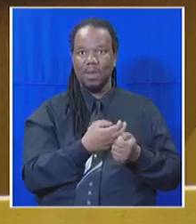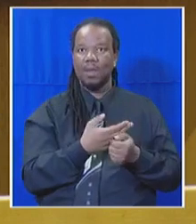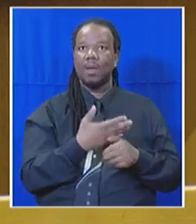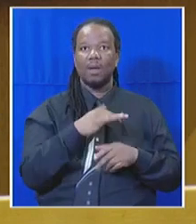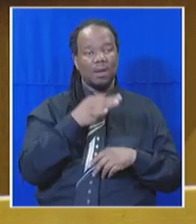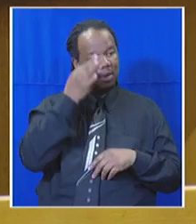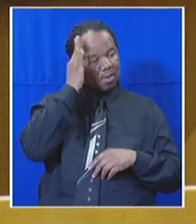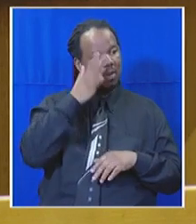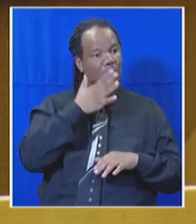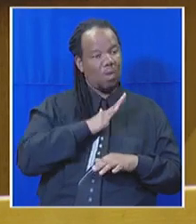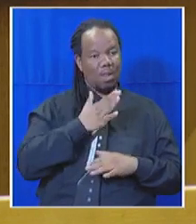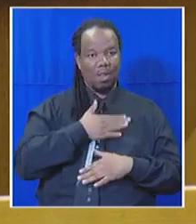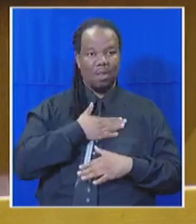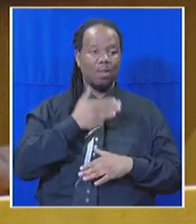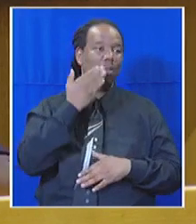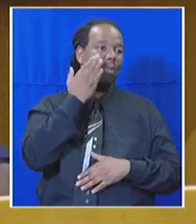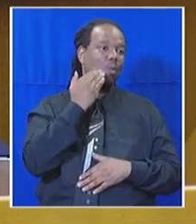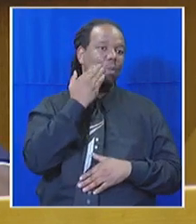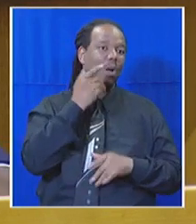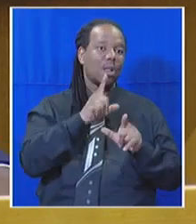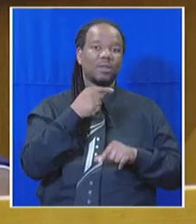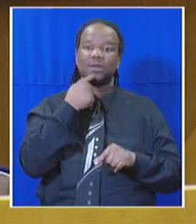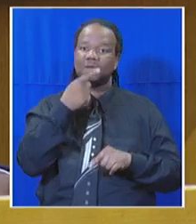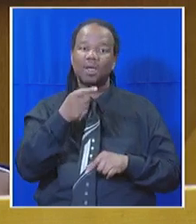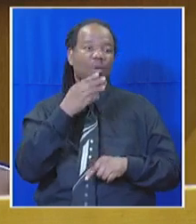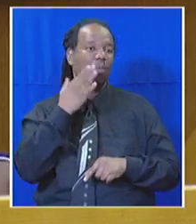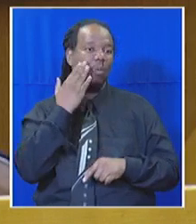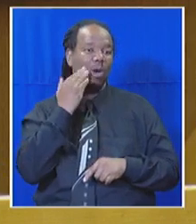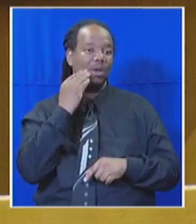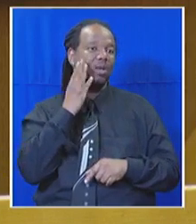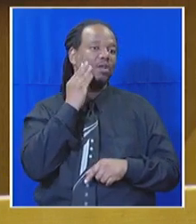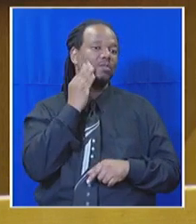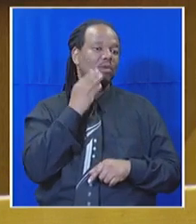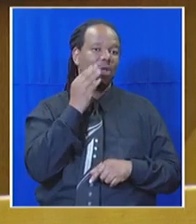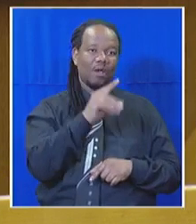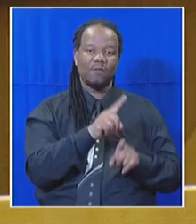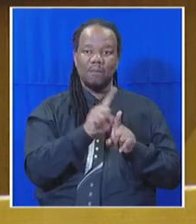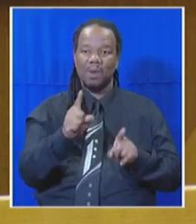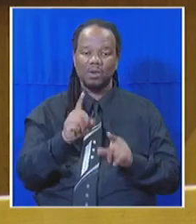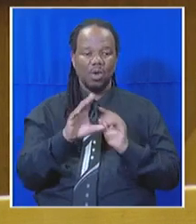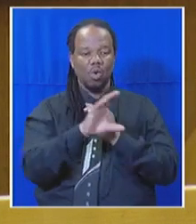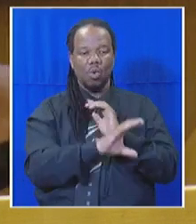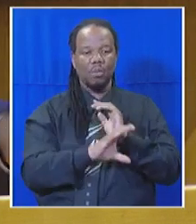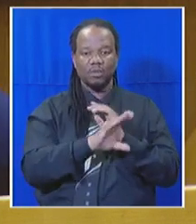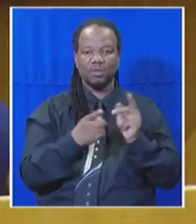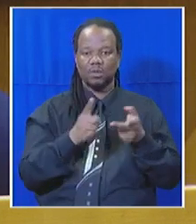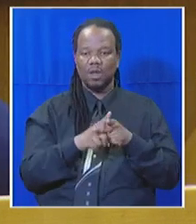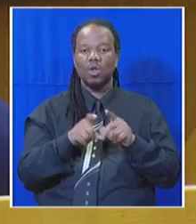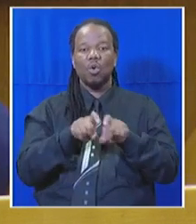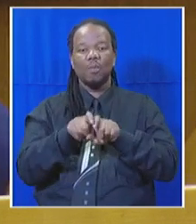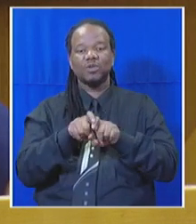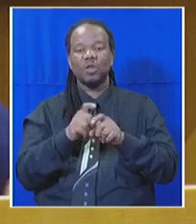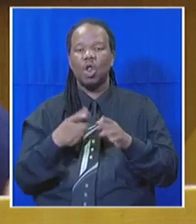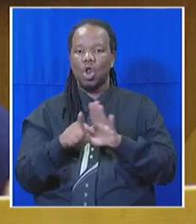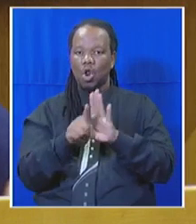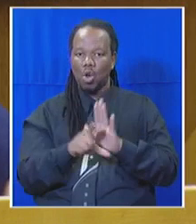white lawyers all the time, arguing that it's about experience. Yet in cases related to fields of constitutional and competition law, majority if not